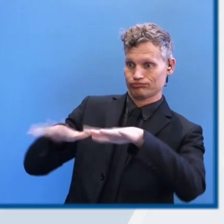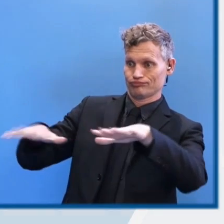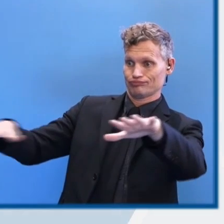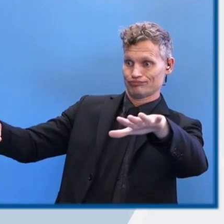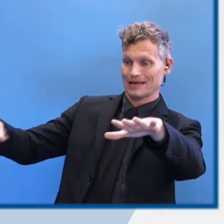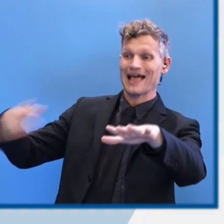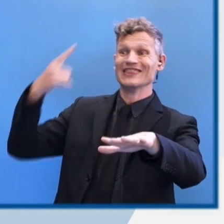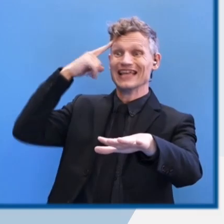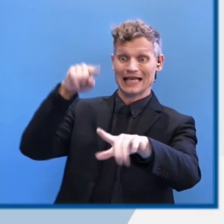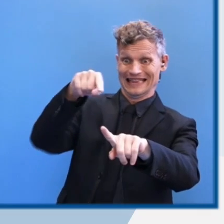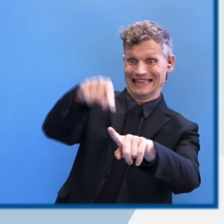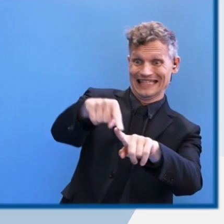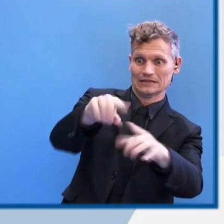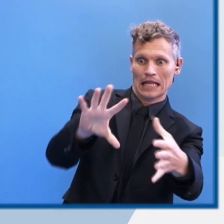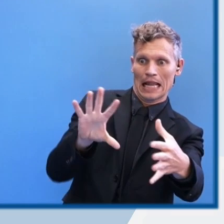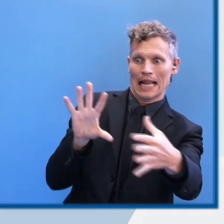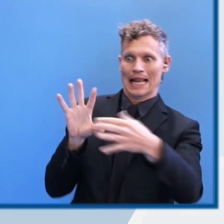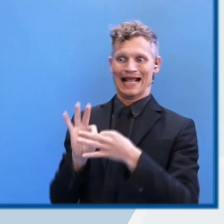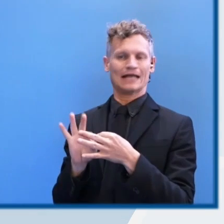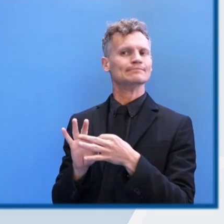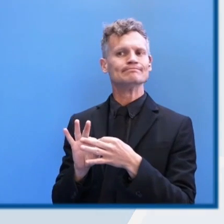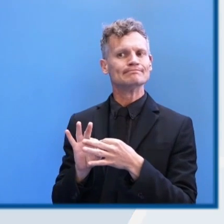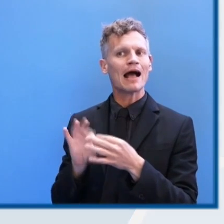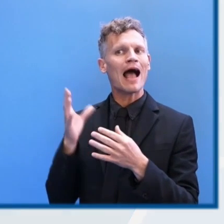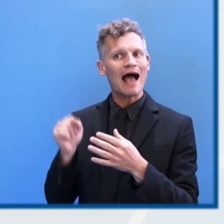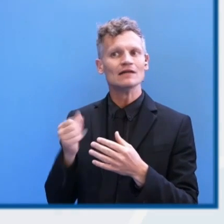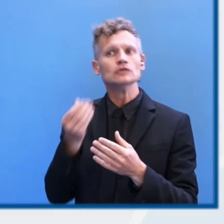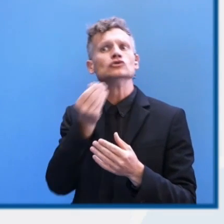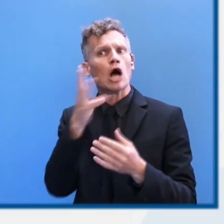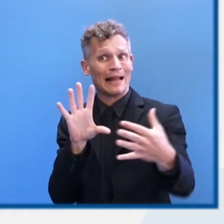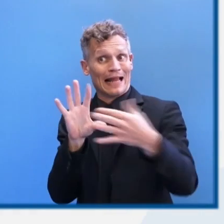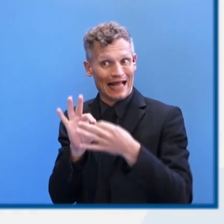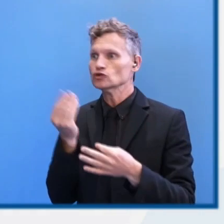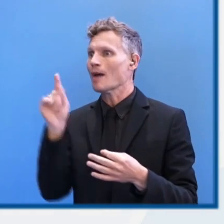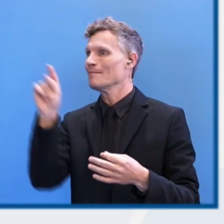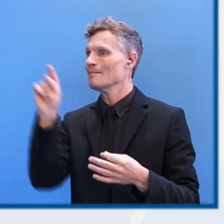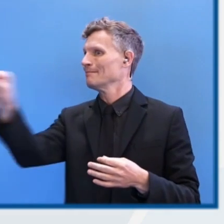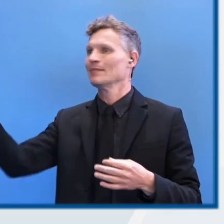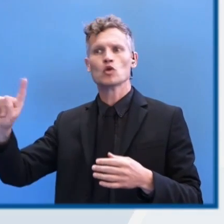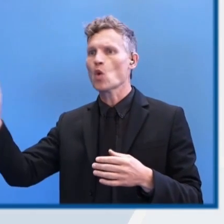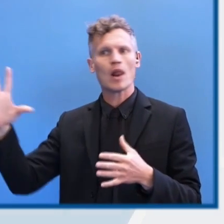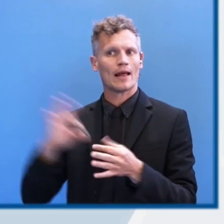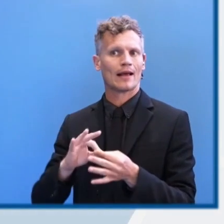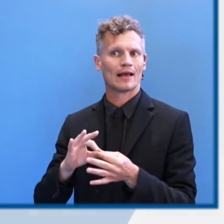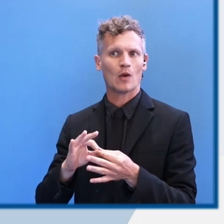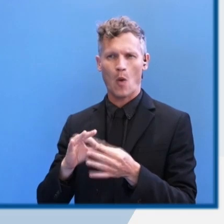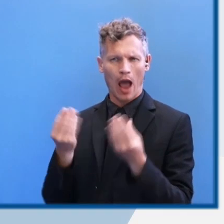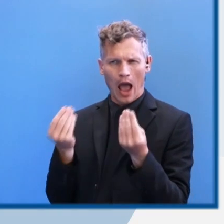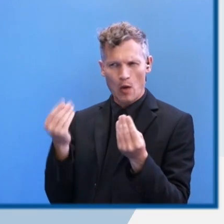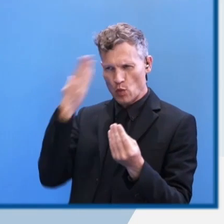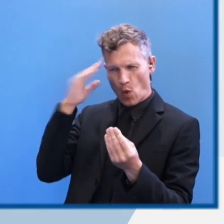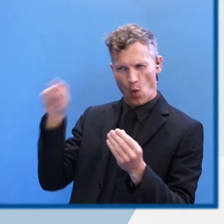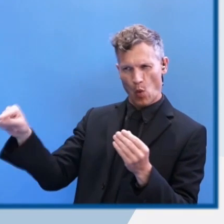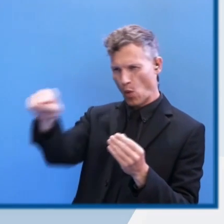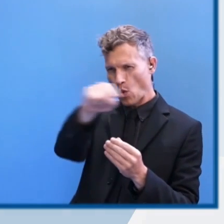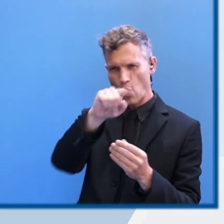you make about the need for data, and it seems to me that